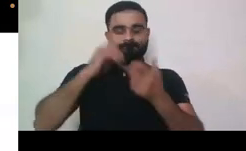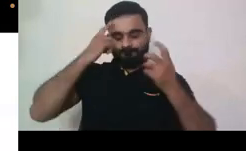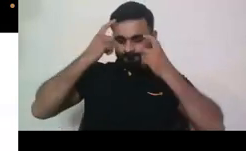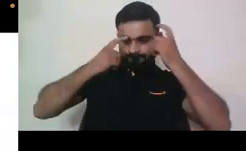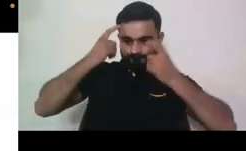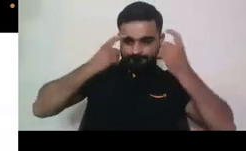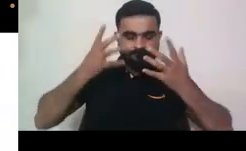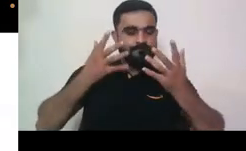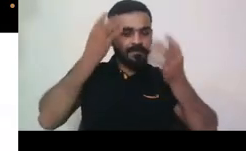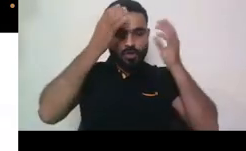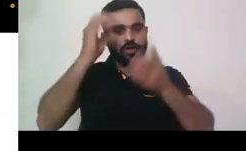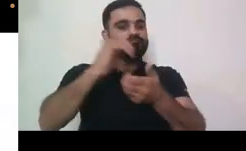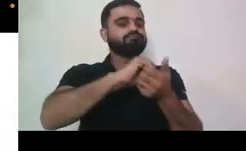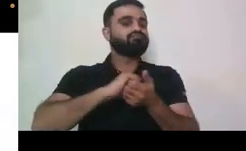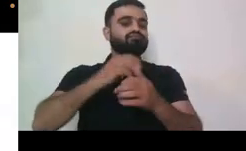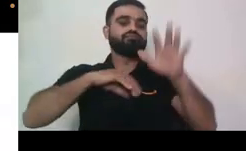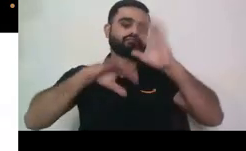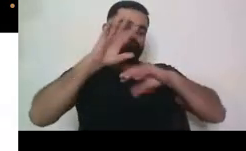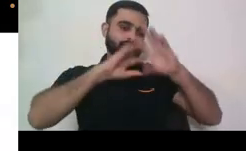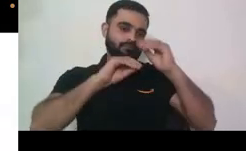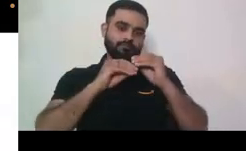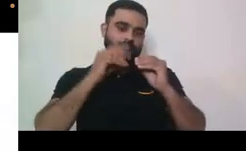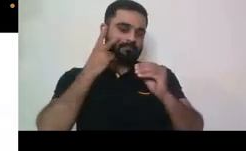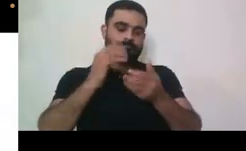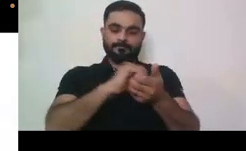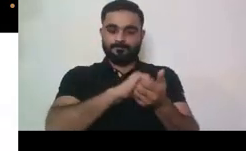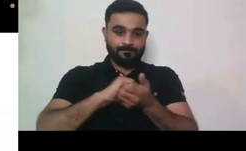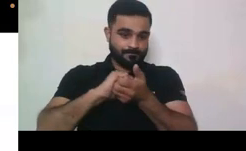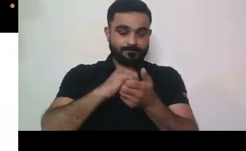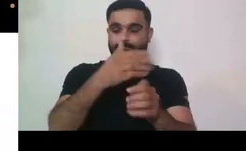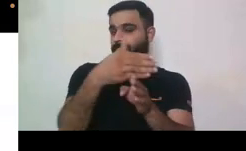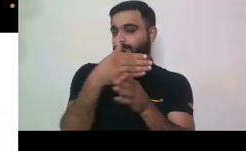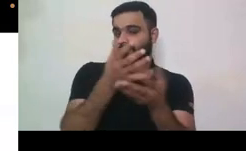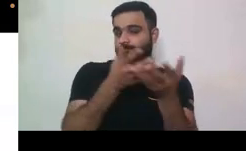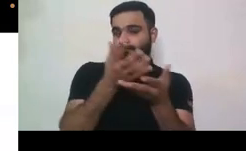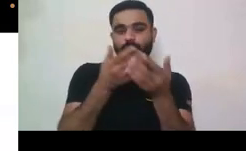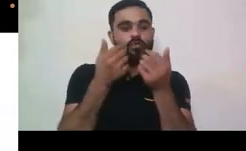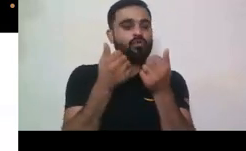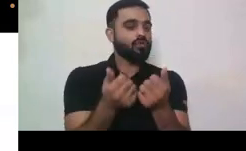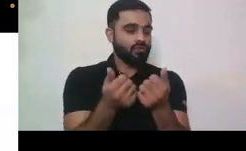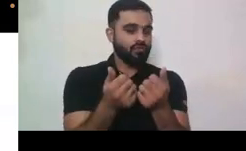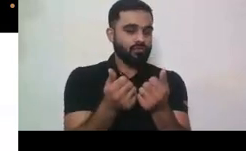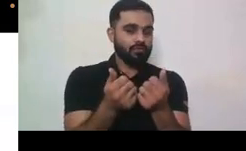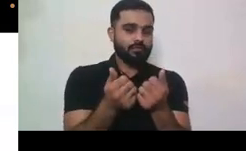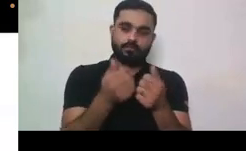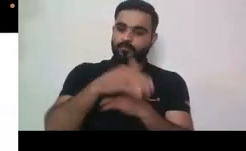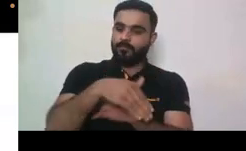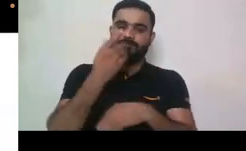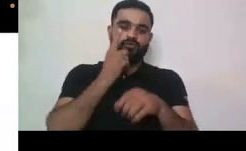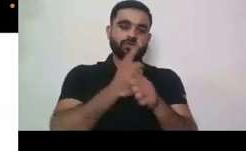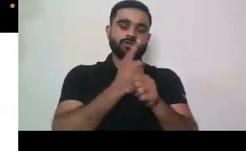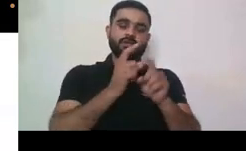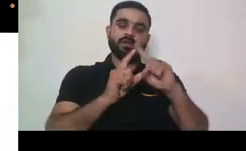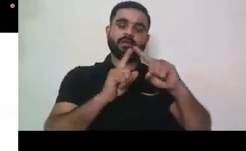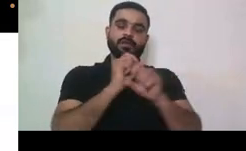the concept of collaborative learning. Here also we will collaborate, and you can share some good activities that we can conduct in our teacher development